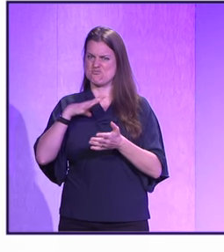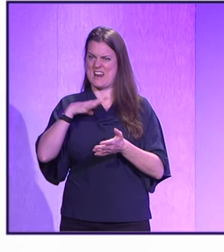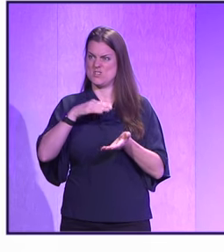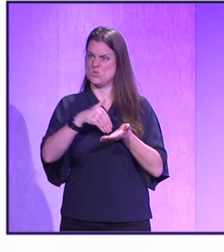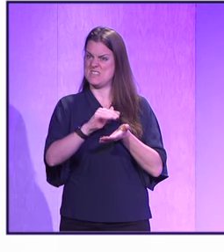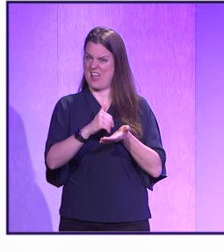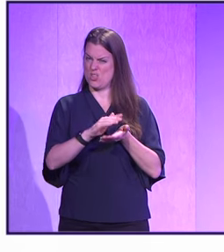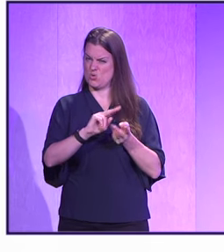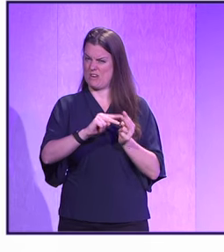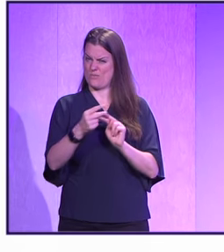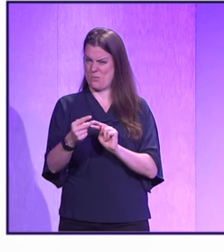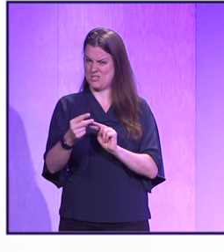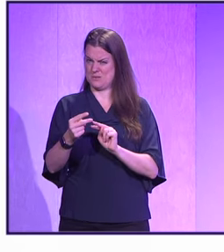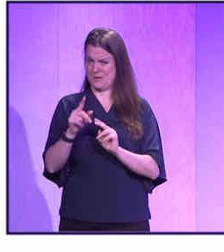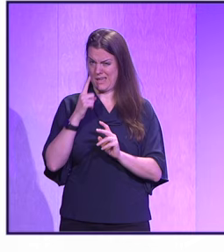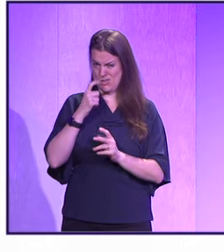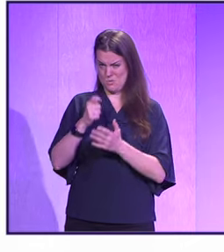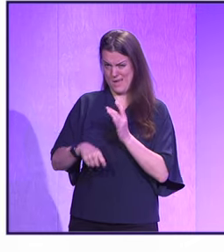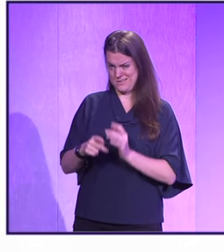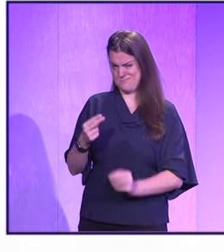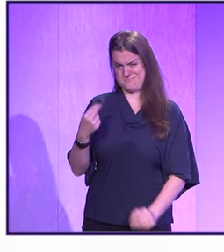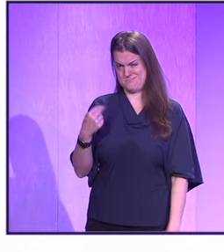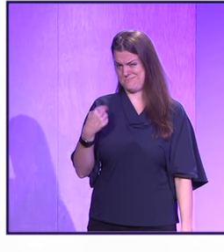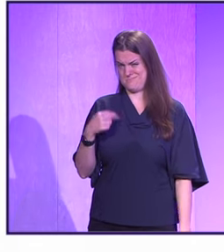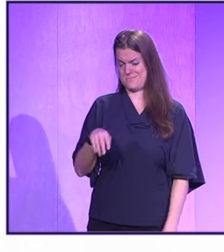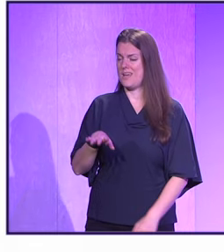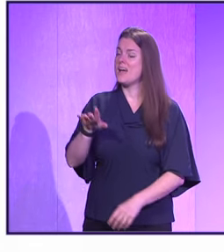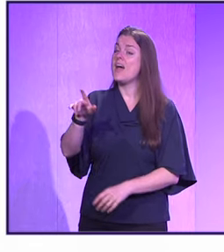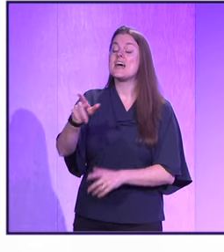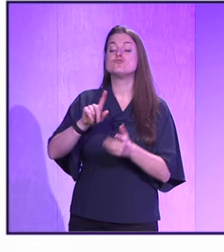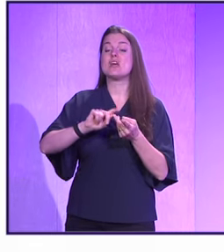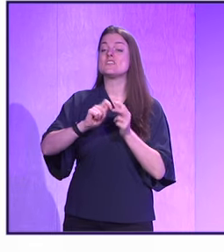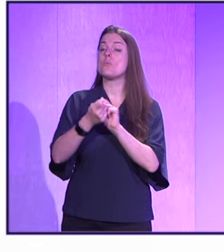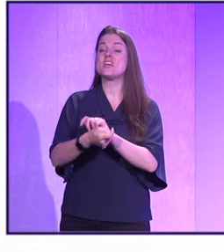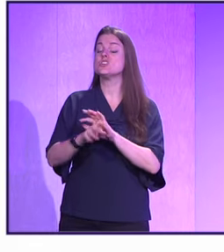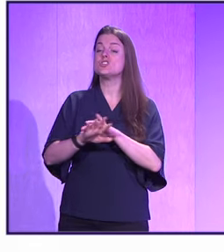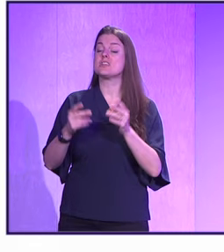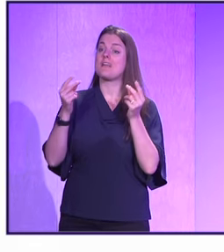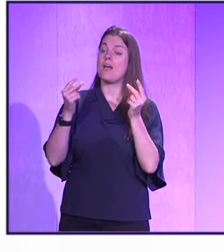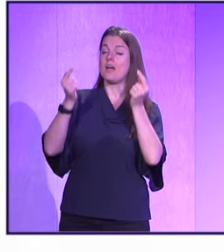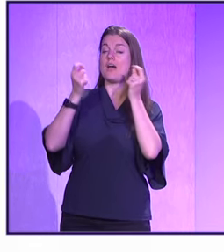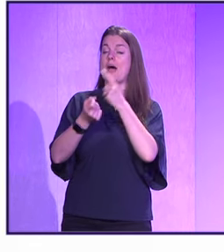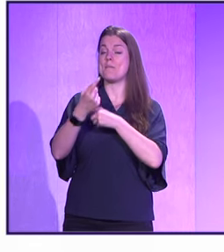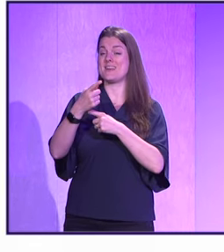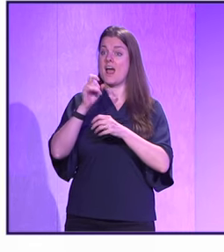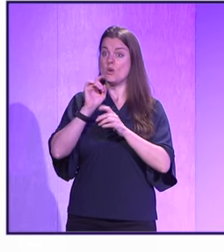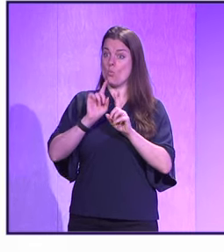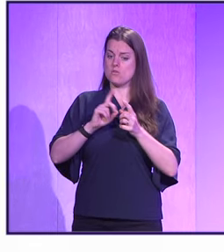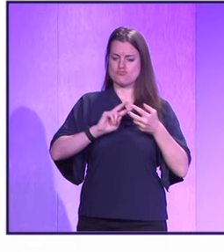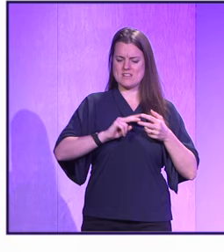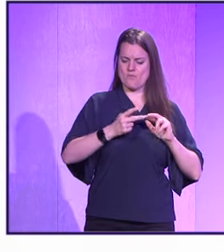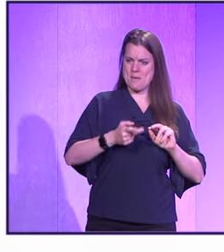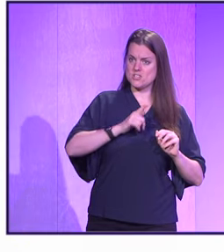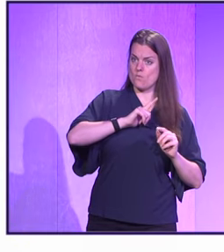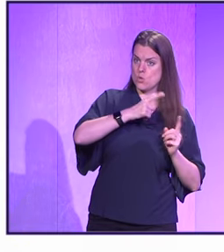who are ready to sell it to you. Choose your partners wisely. Transformation does not happen overnight, and it will not look the same for